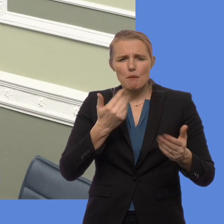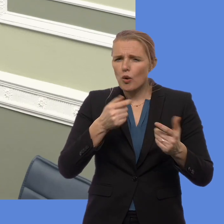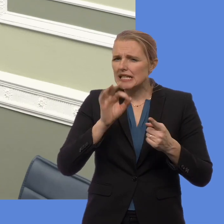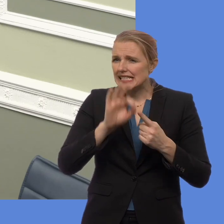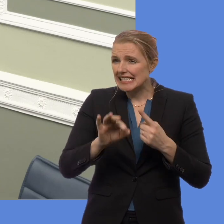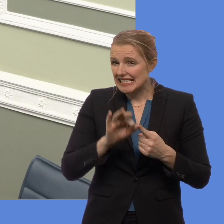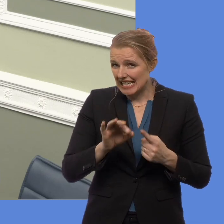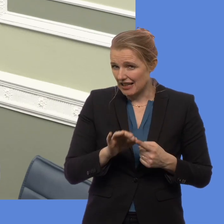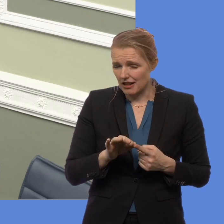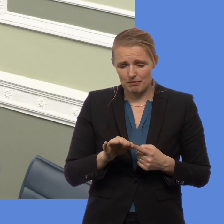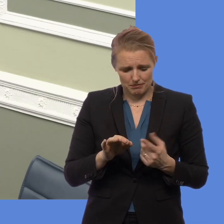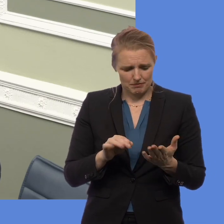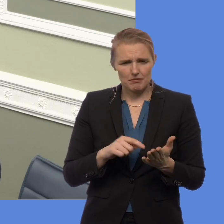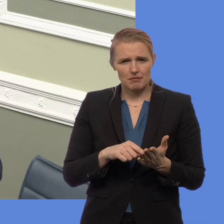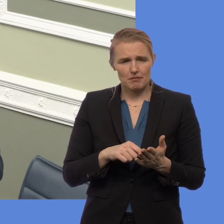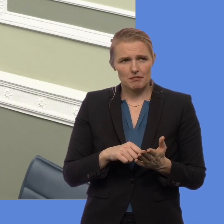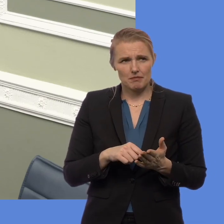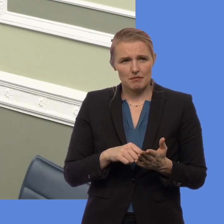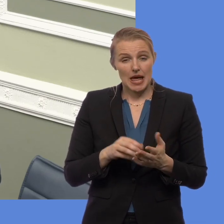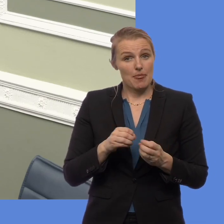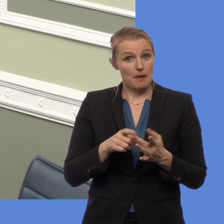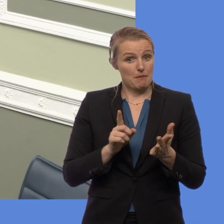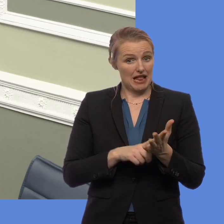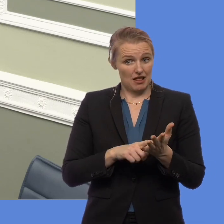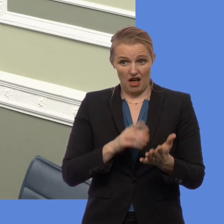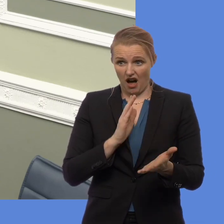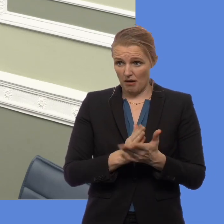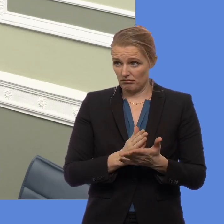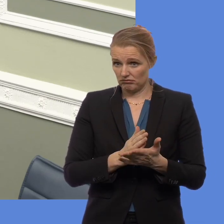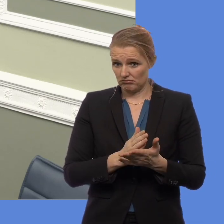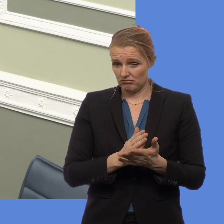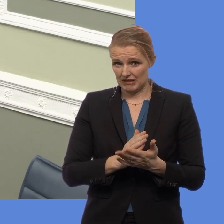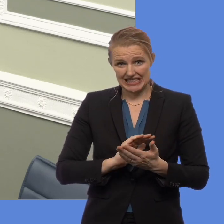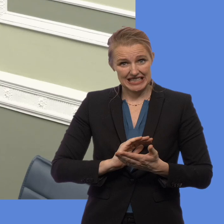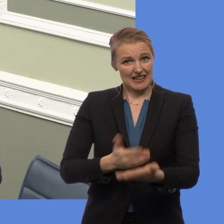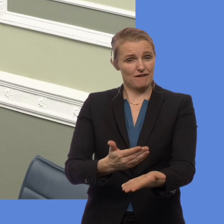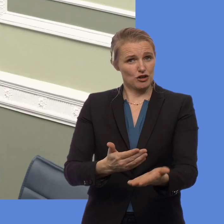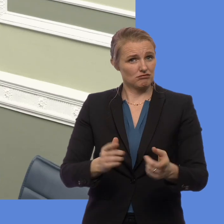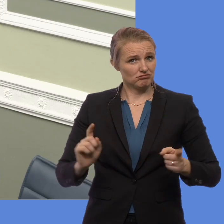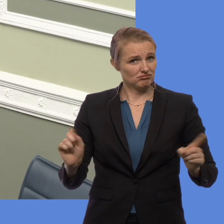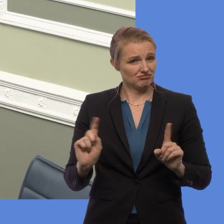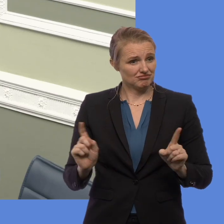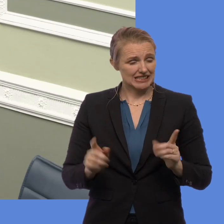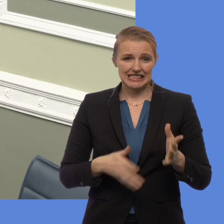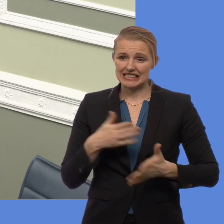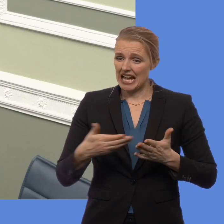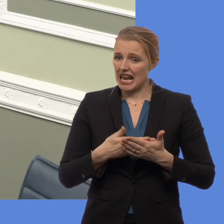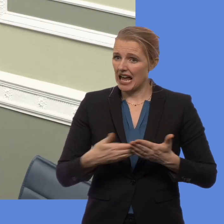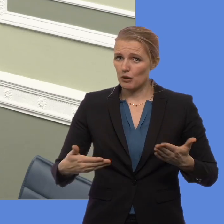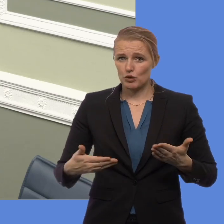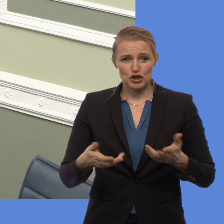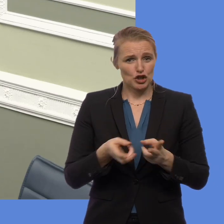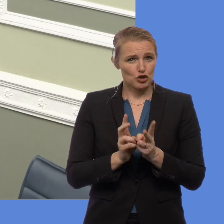maybe referenced some of this, how you would see this being delivered, the greater provision of sign language